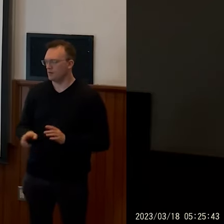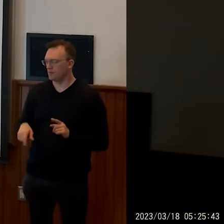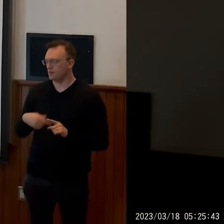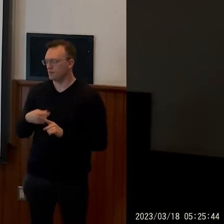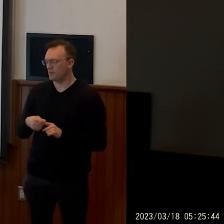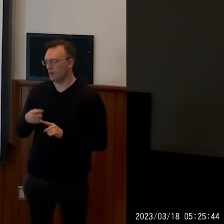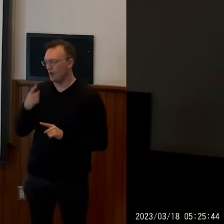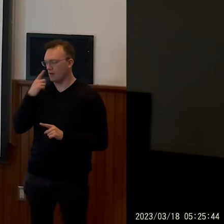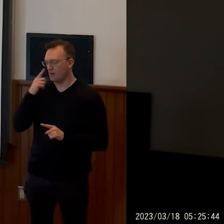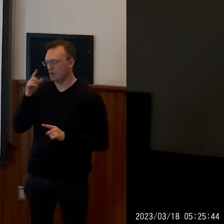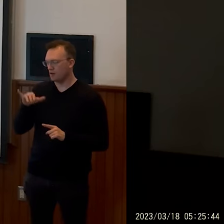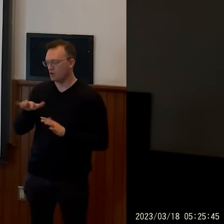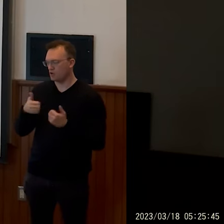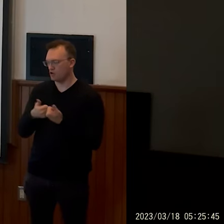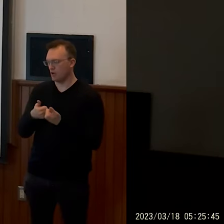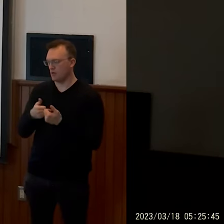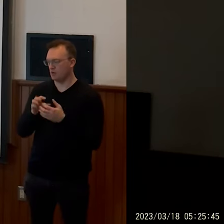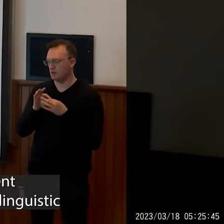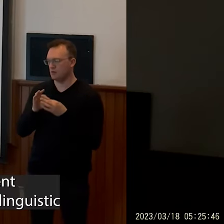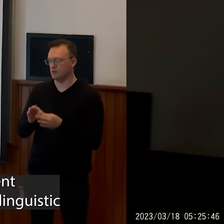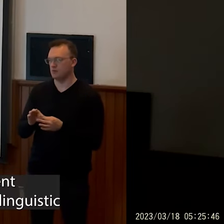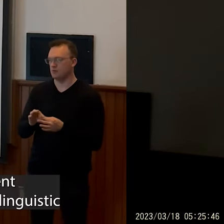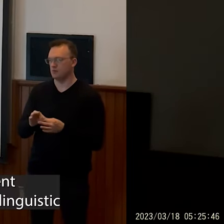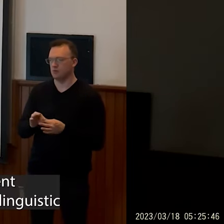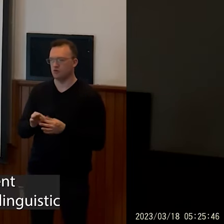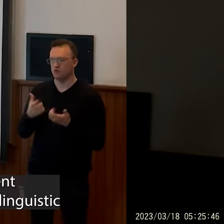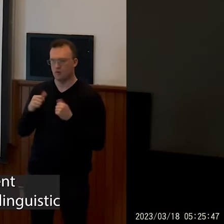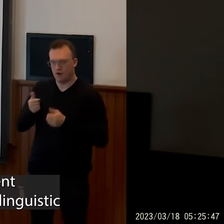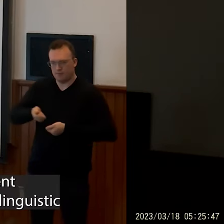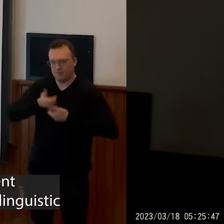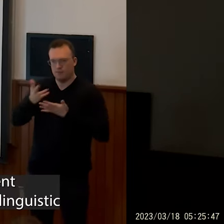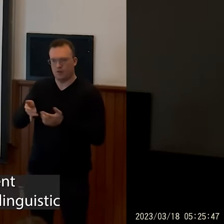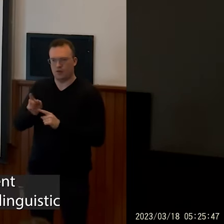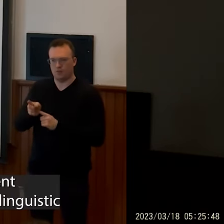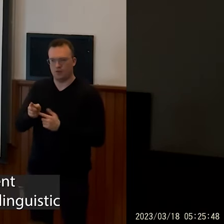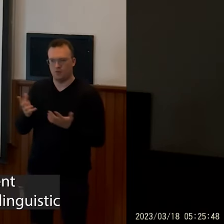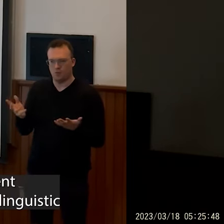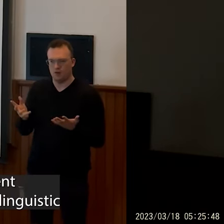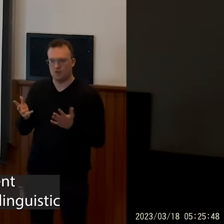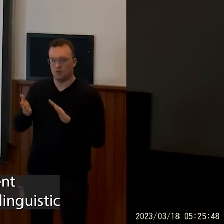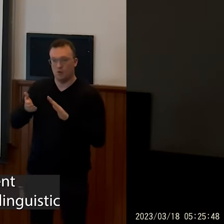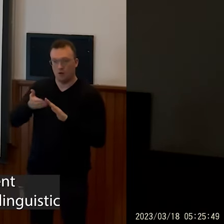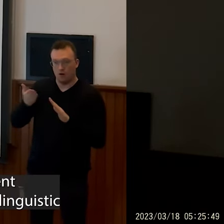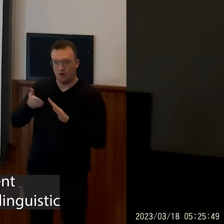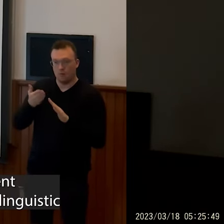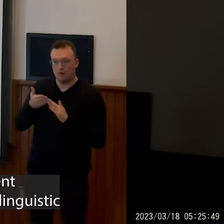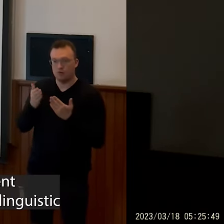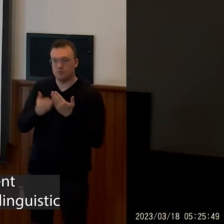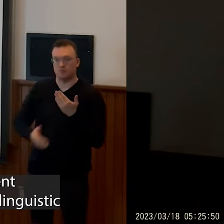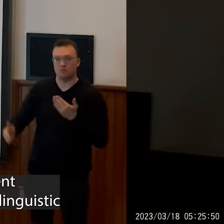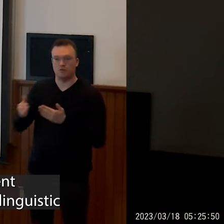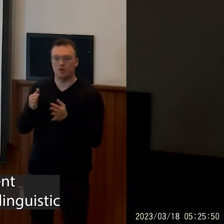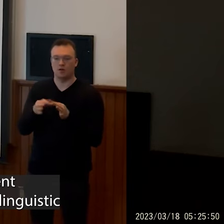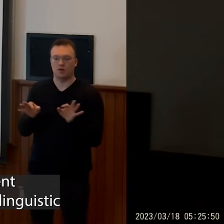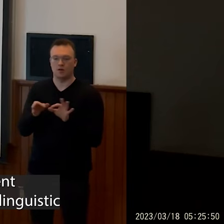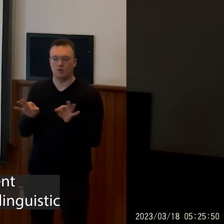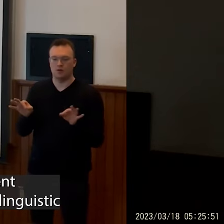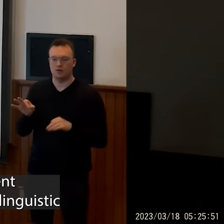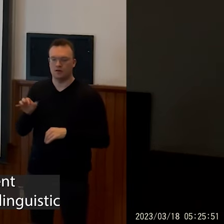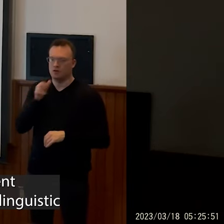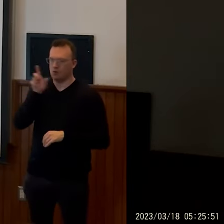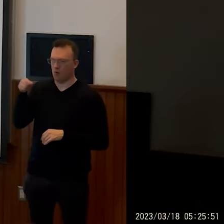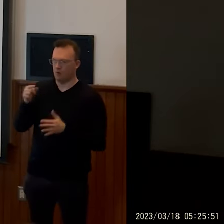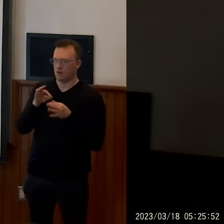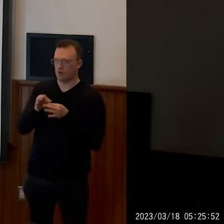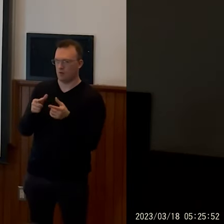And then I think that the challenge of the trying to articulate that moment is that it operates beyond language. It's not